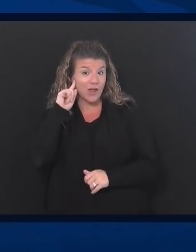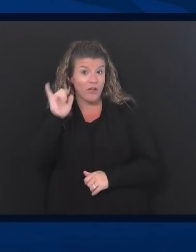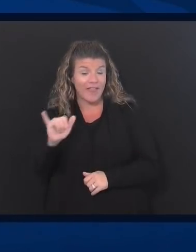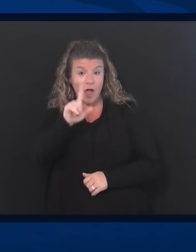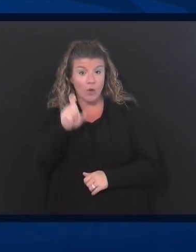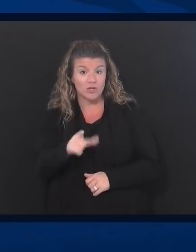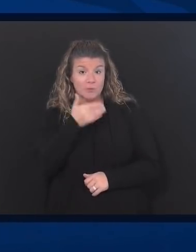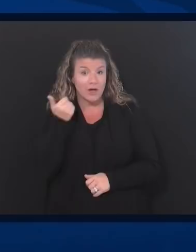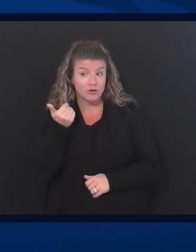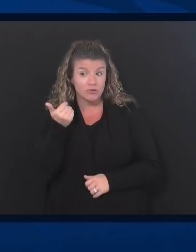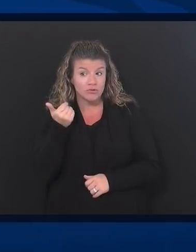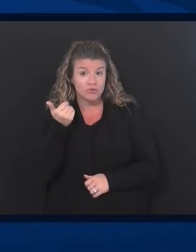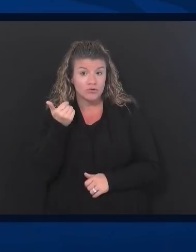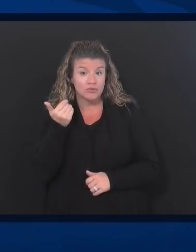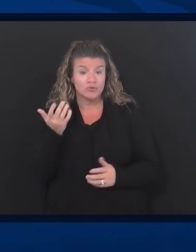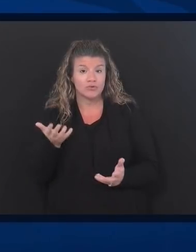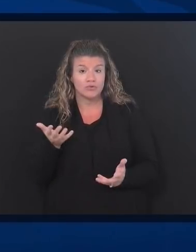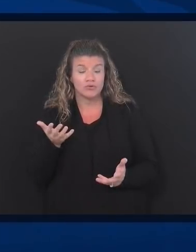maybe.